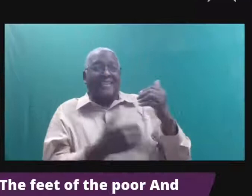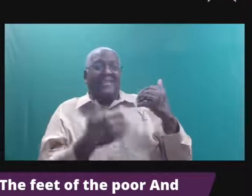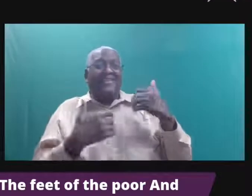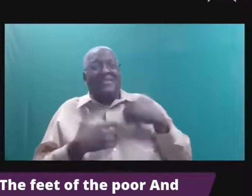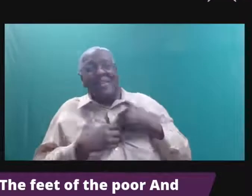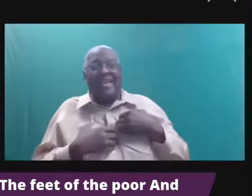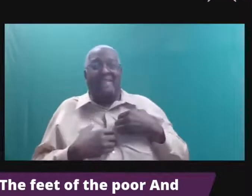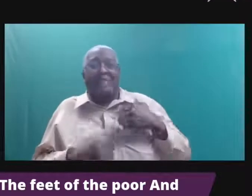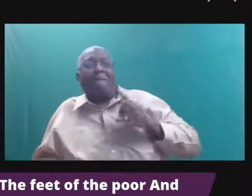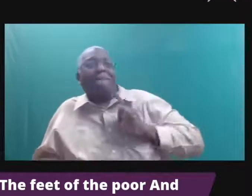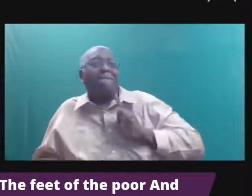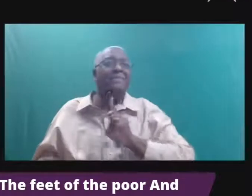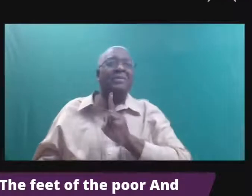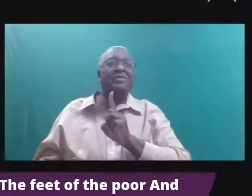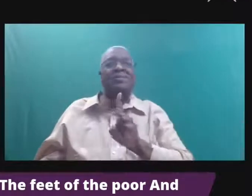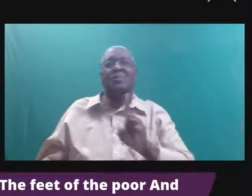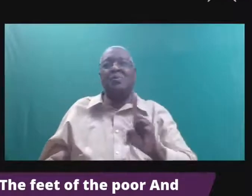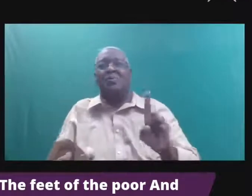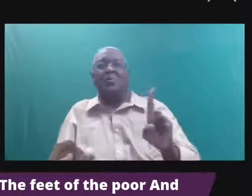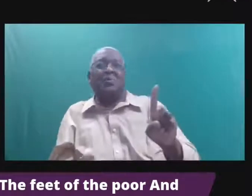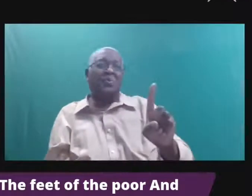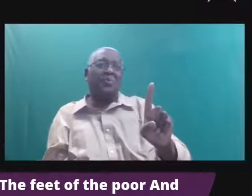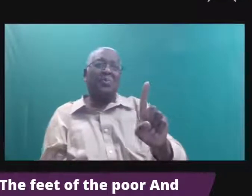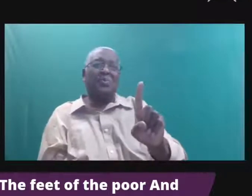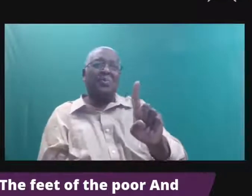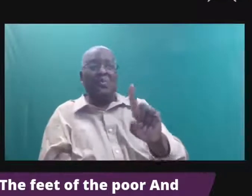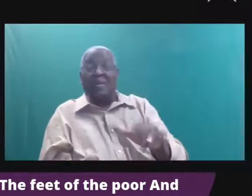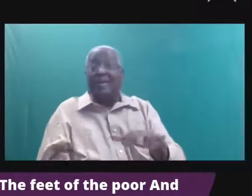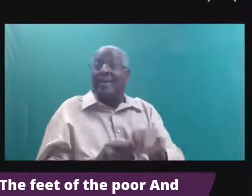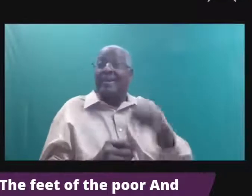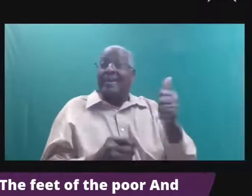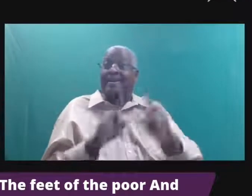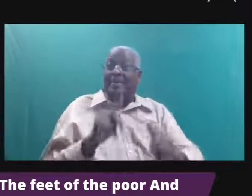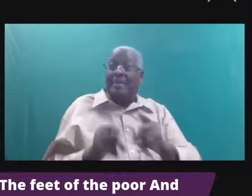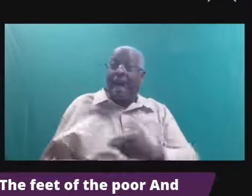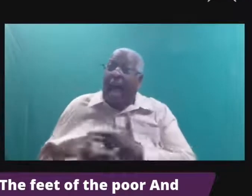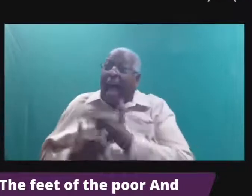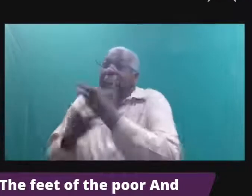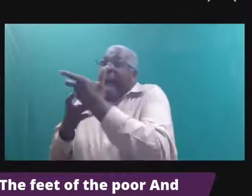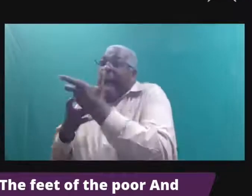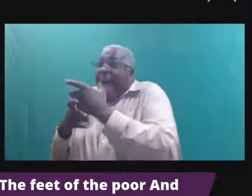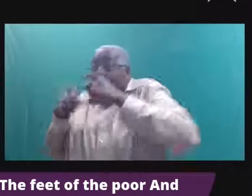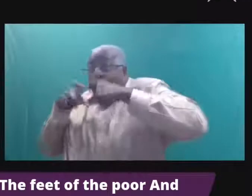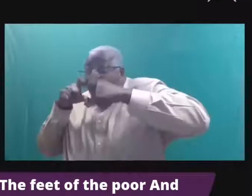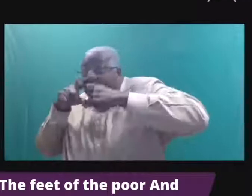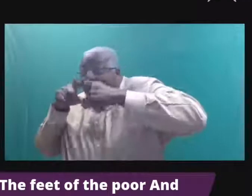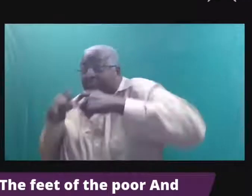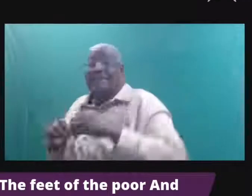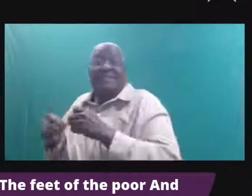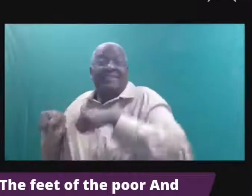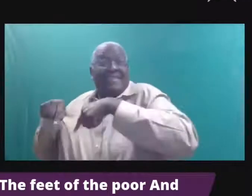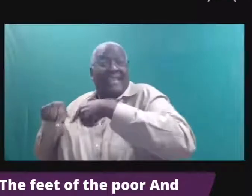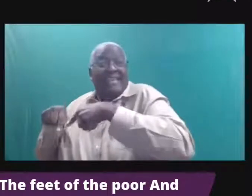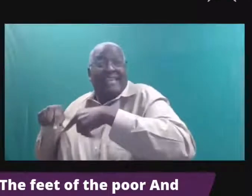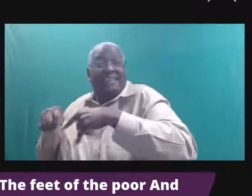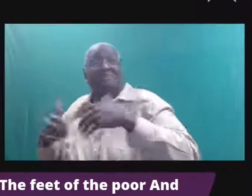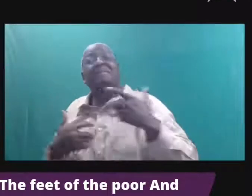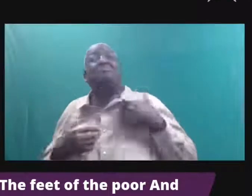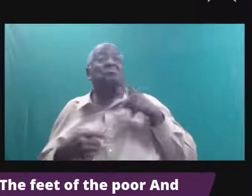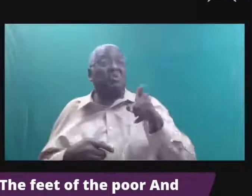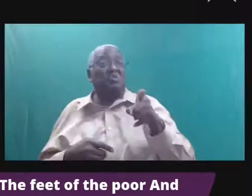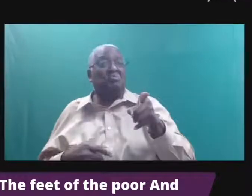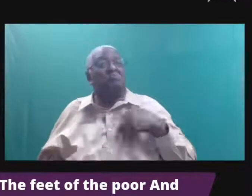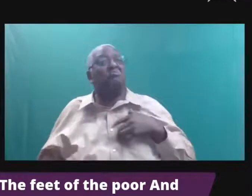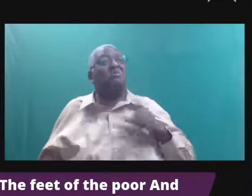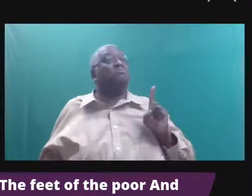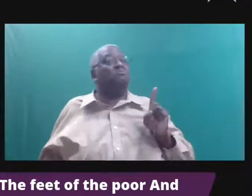God, I serve a God. While everybody else is screaming, I got swag in the storm.